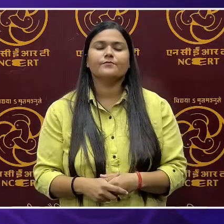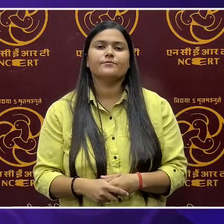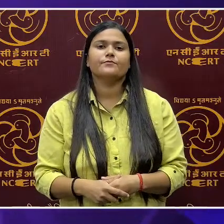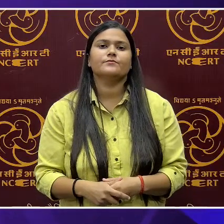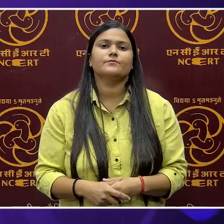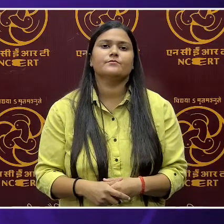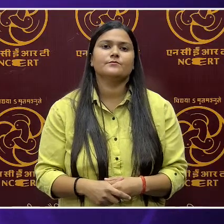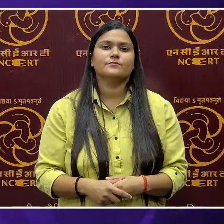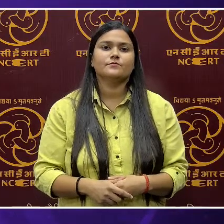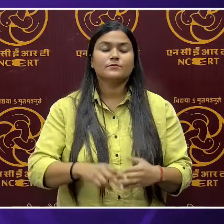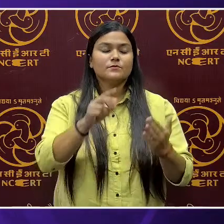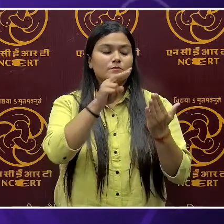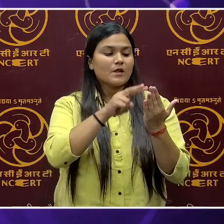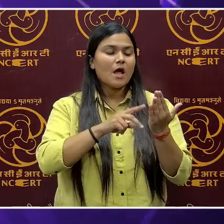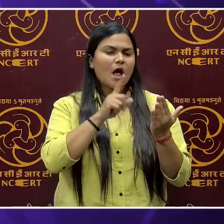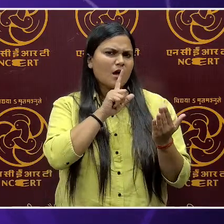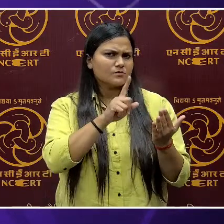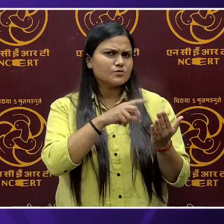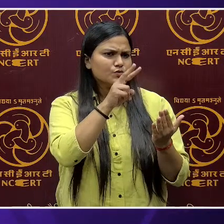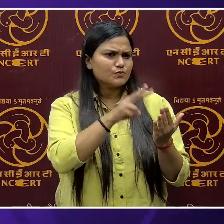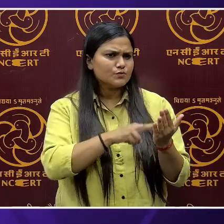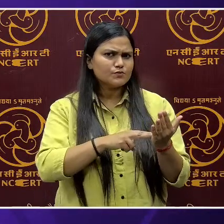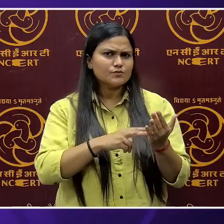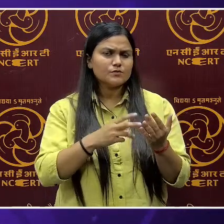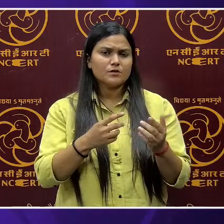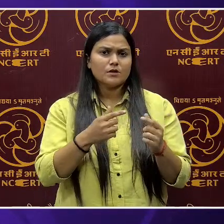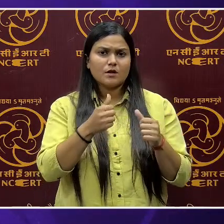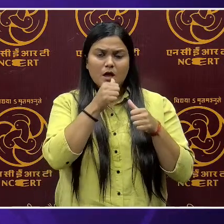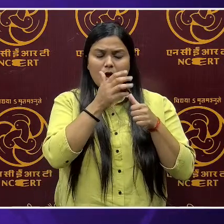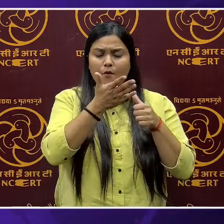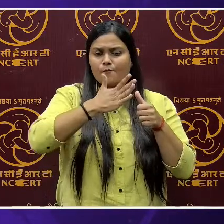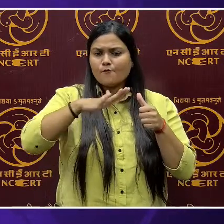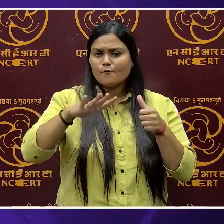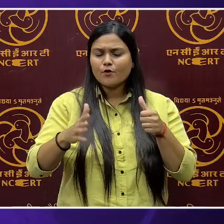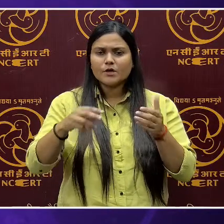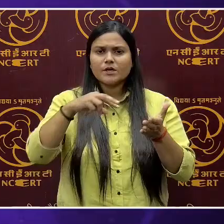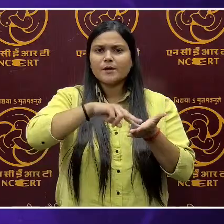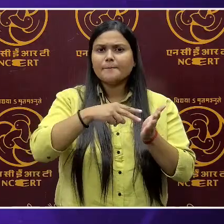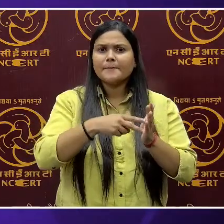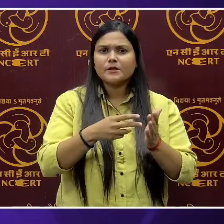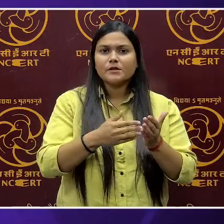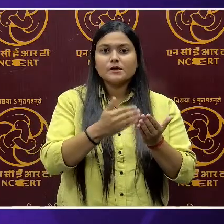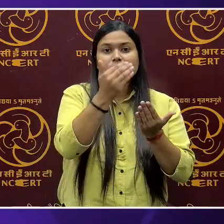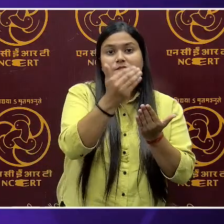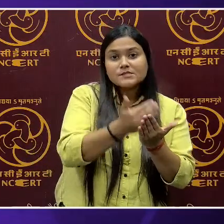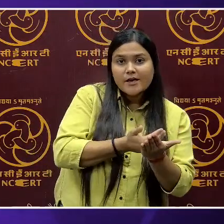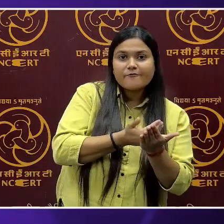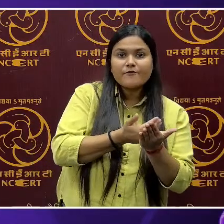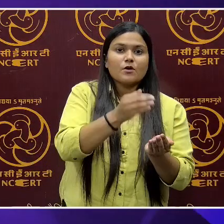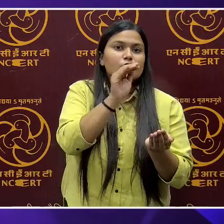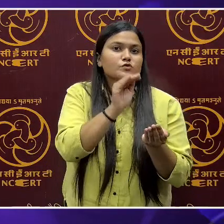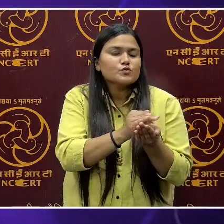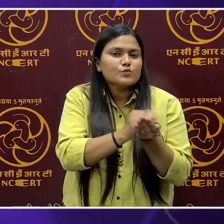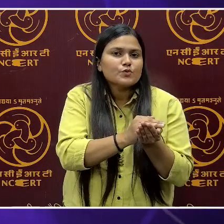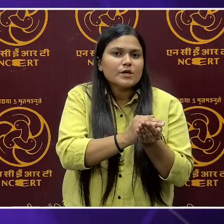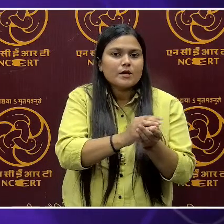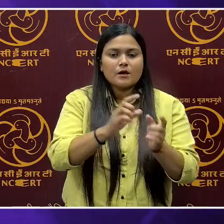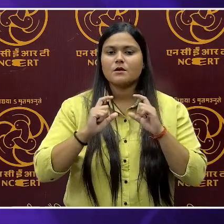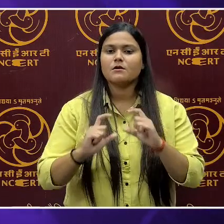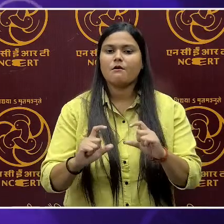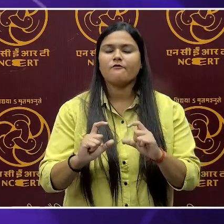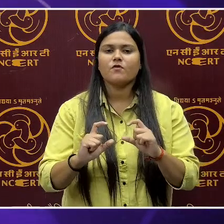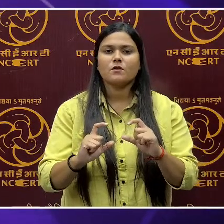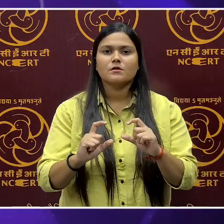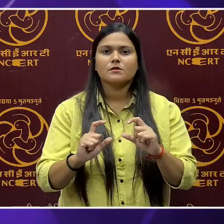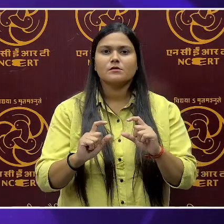the text? Sure, ma'am. Water conservation means saving and storing water carefully.